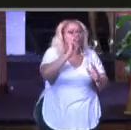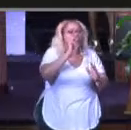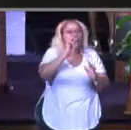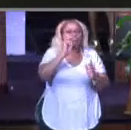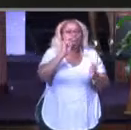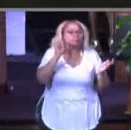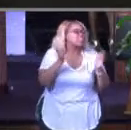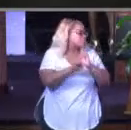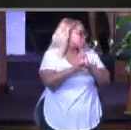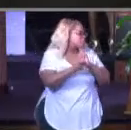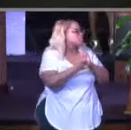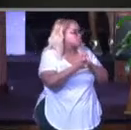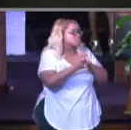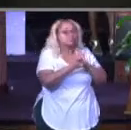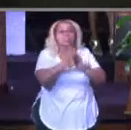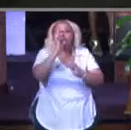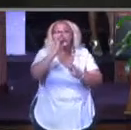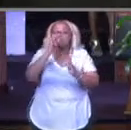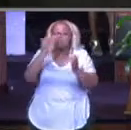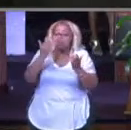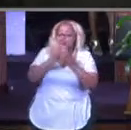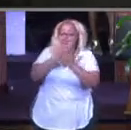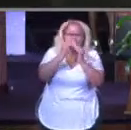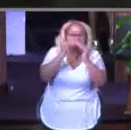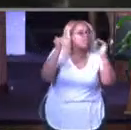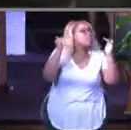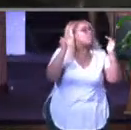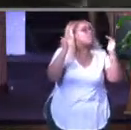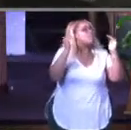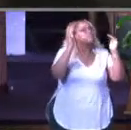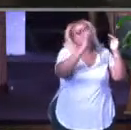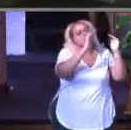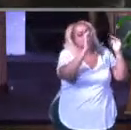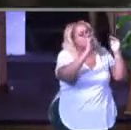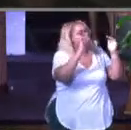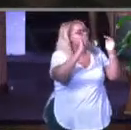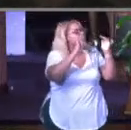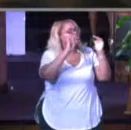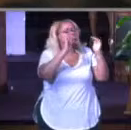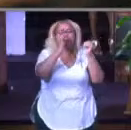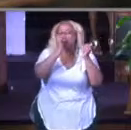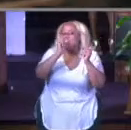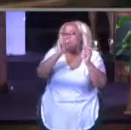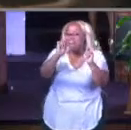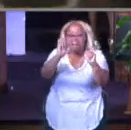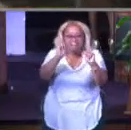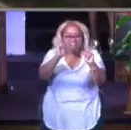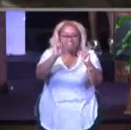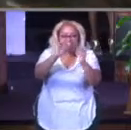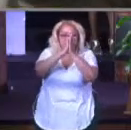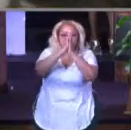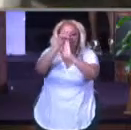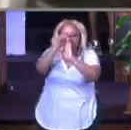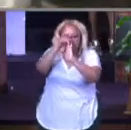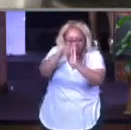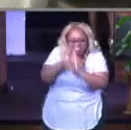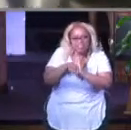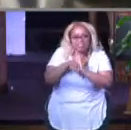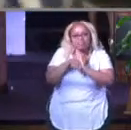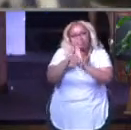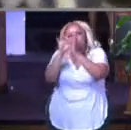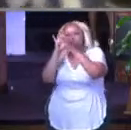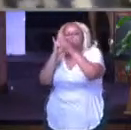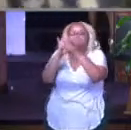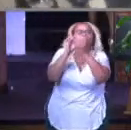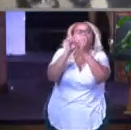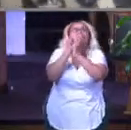transformation, every heart that's seeking a new level, every heart that is trying to grow deeper in fellowship